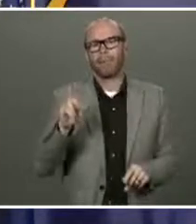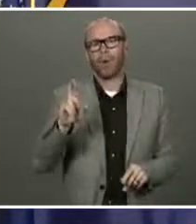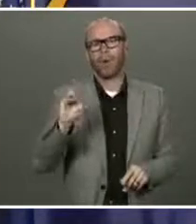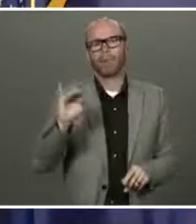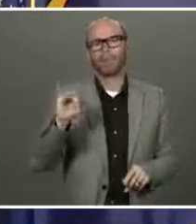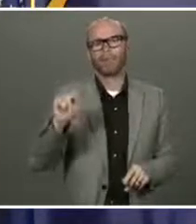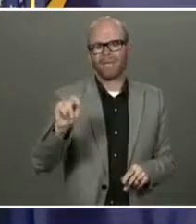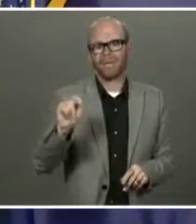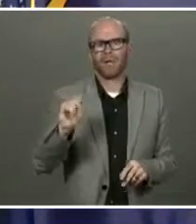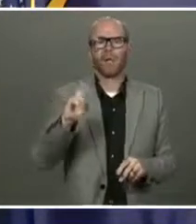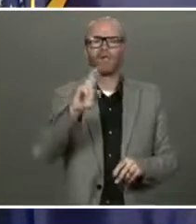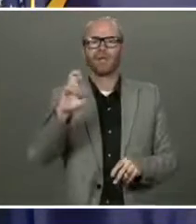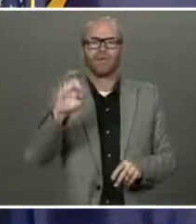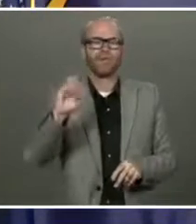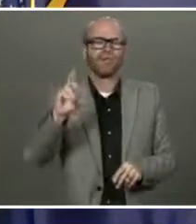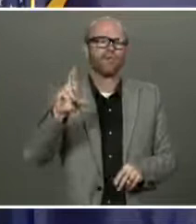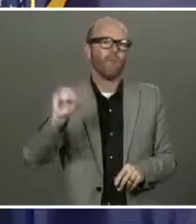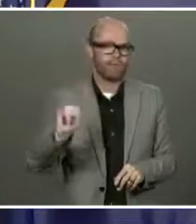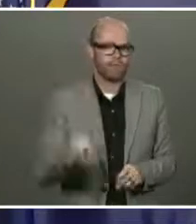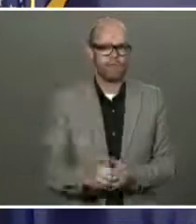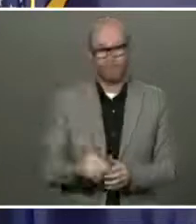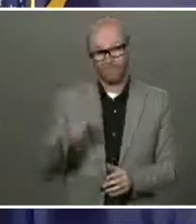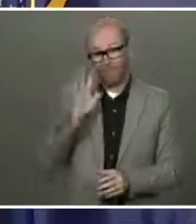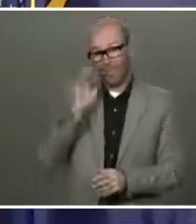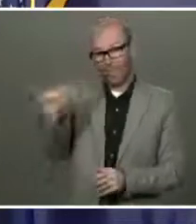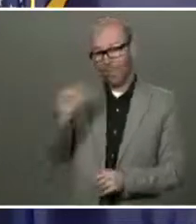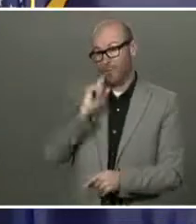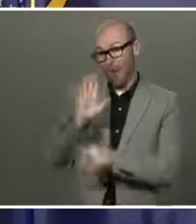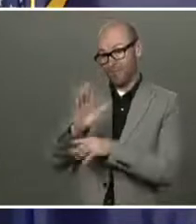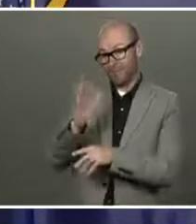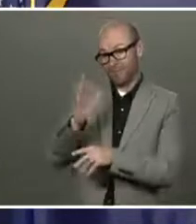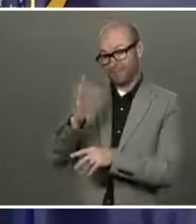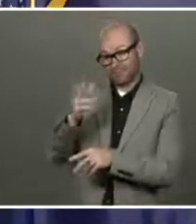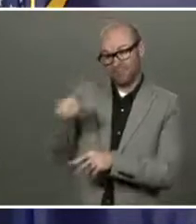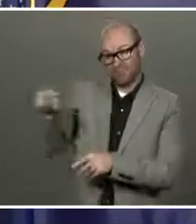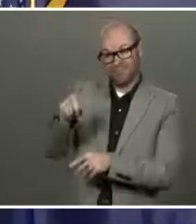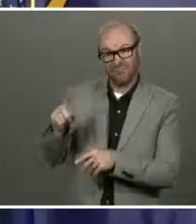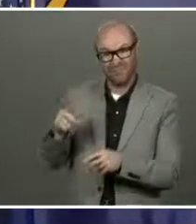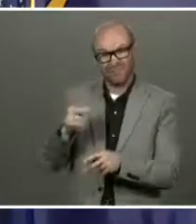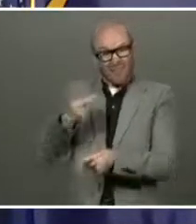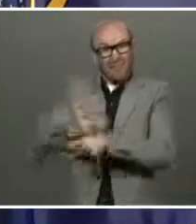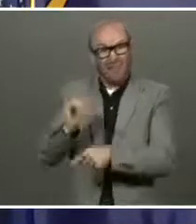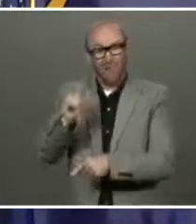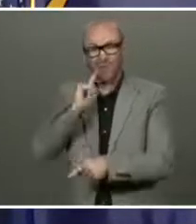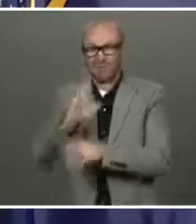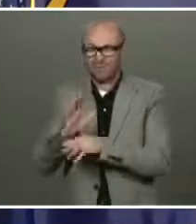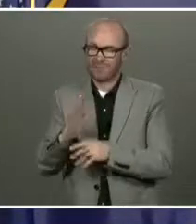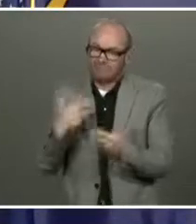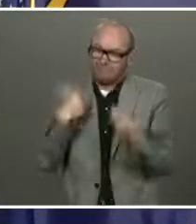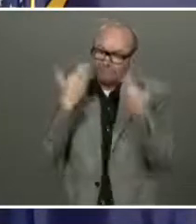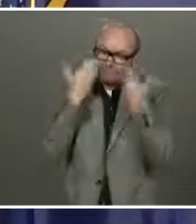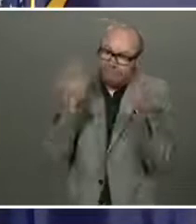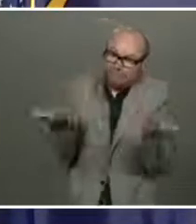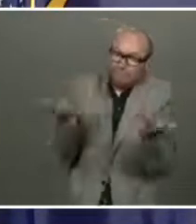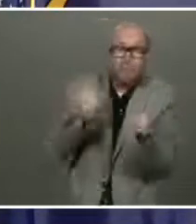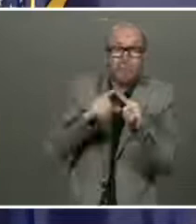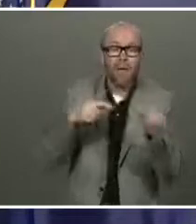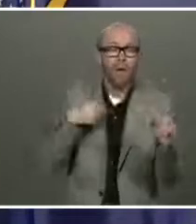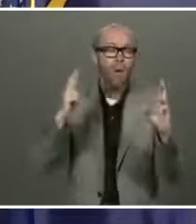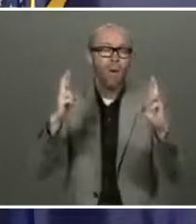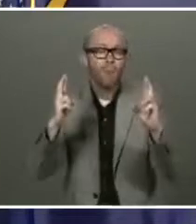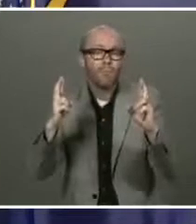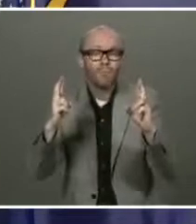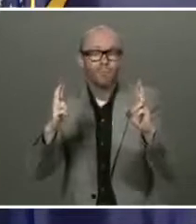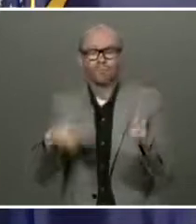Senator Manchin. Now, whether or not that promise will be fulfilled, we don't know, but I'm certainly hopeful. And when I talk about permitting